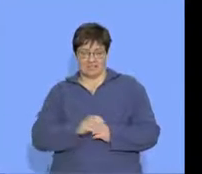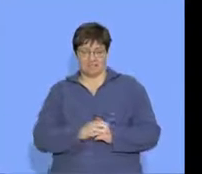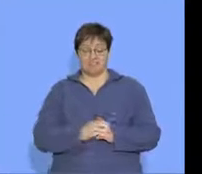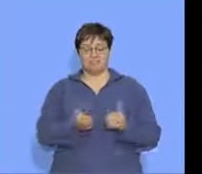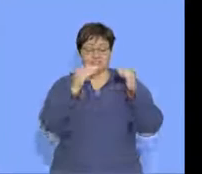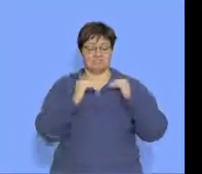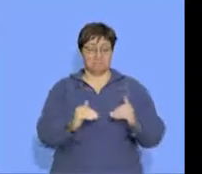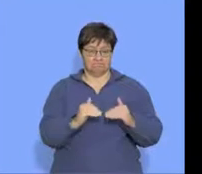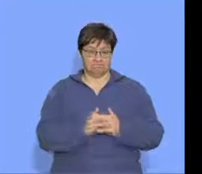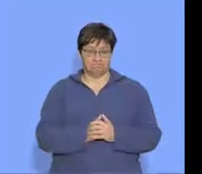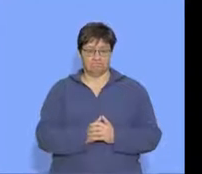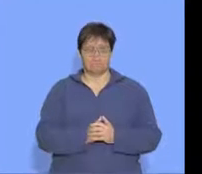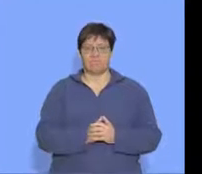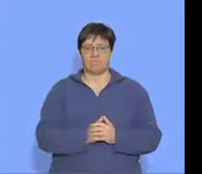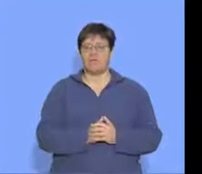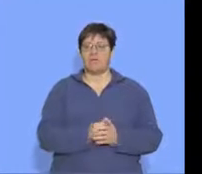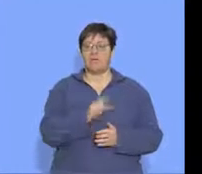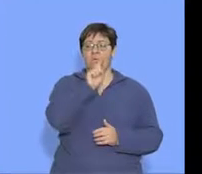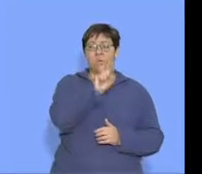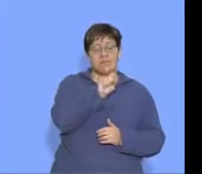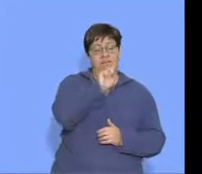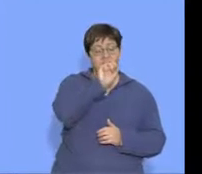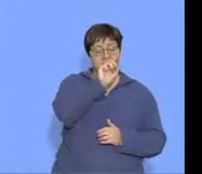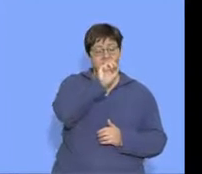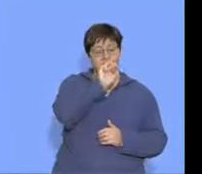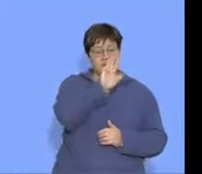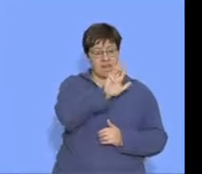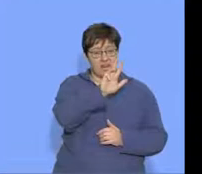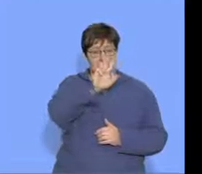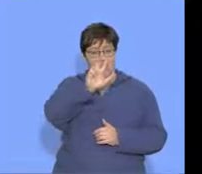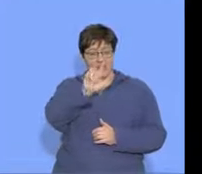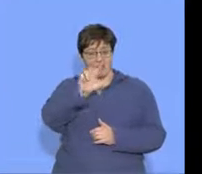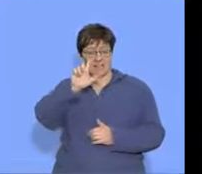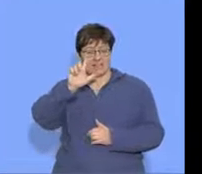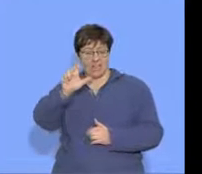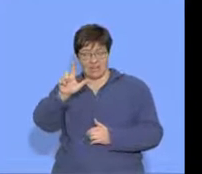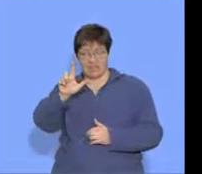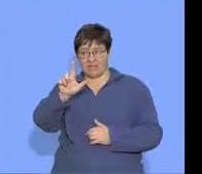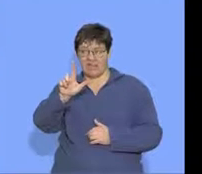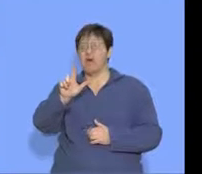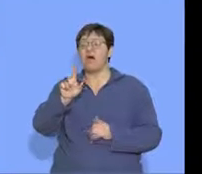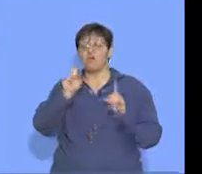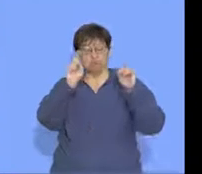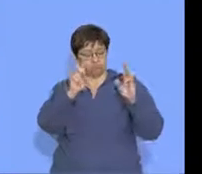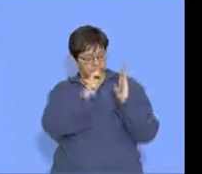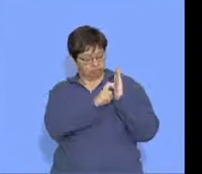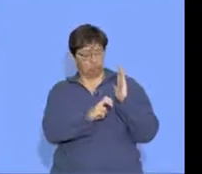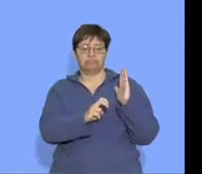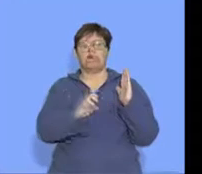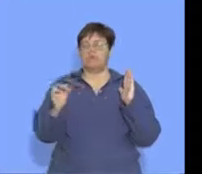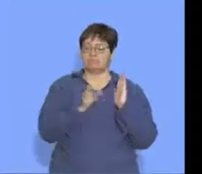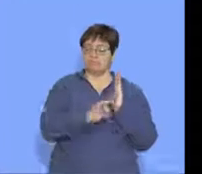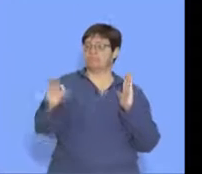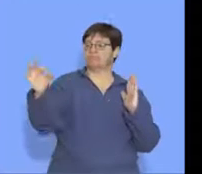In 1987, the Montreal Protocol was signed to lay down targets to reduce the use